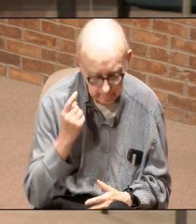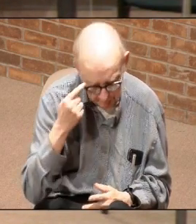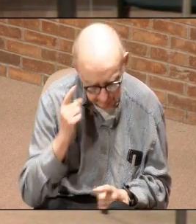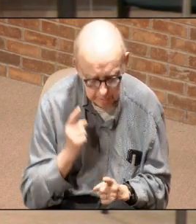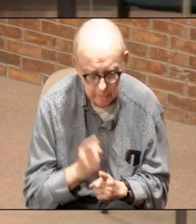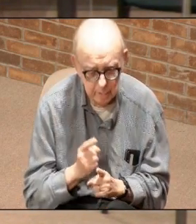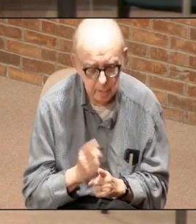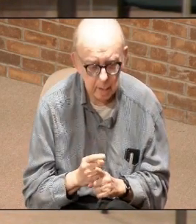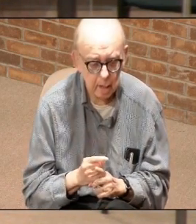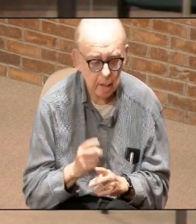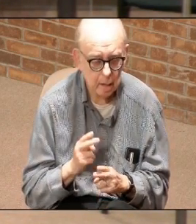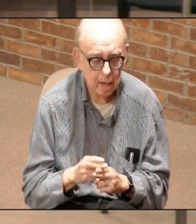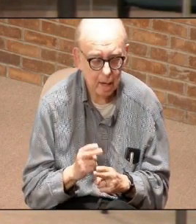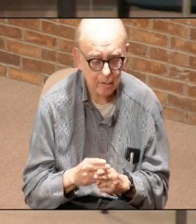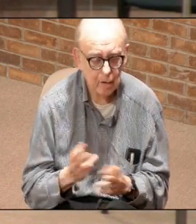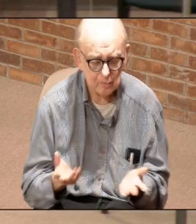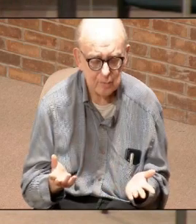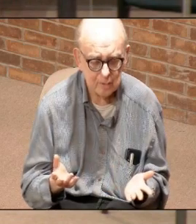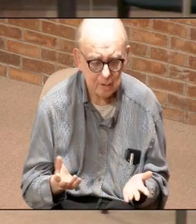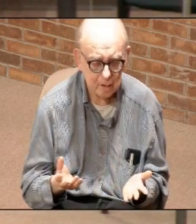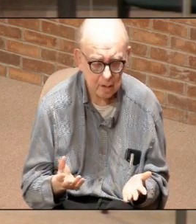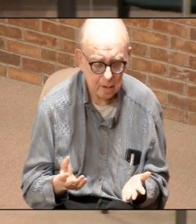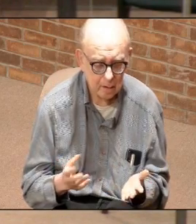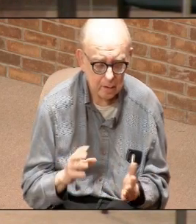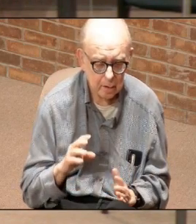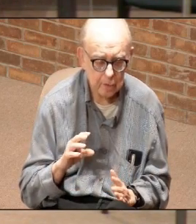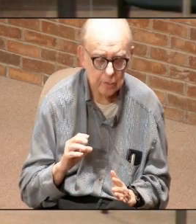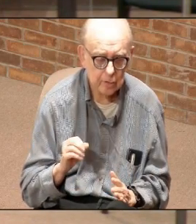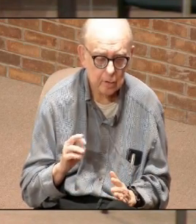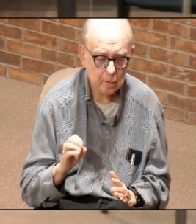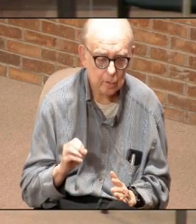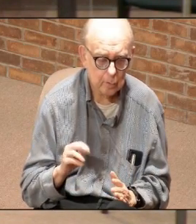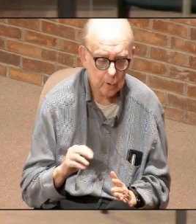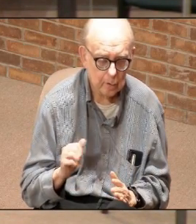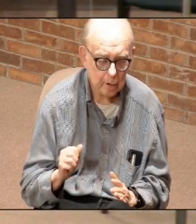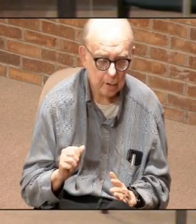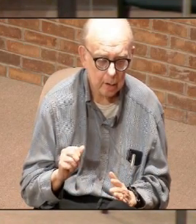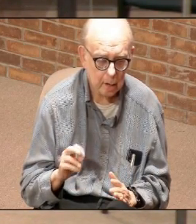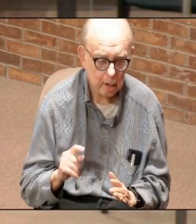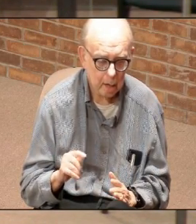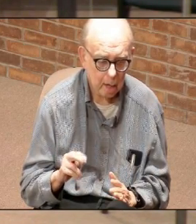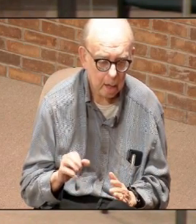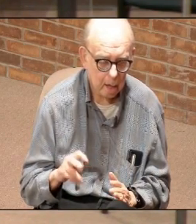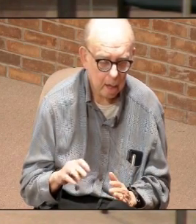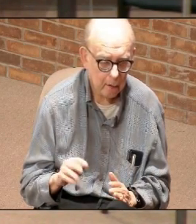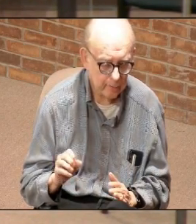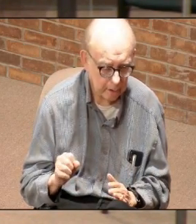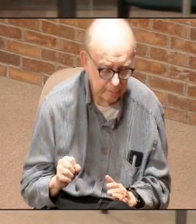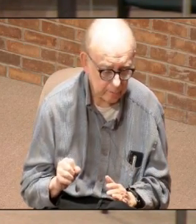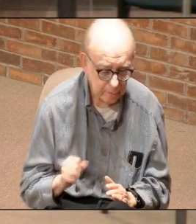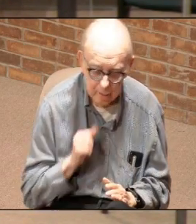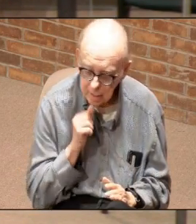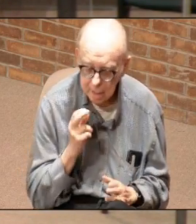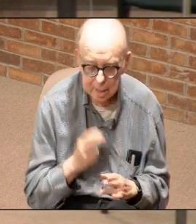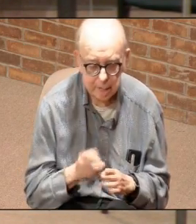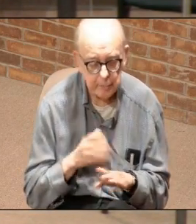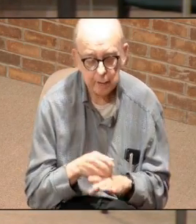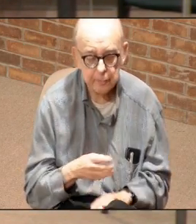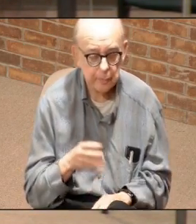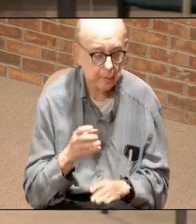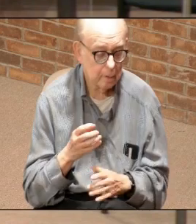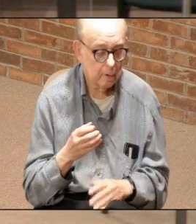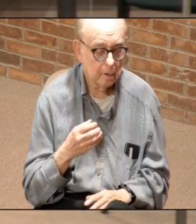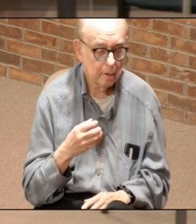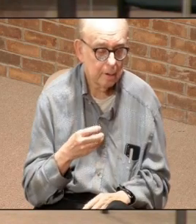correct, so I just call it what it is. It's called the coronavirus, and it's not named after the Corona beer,